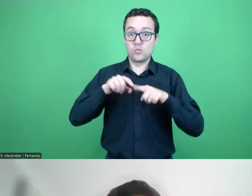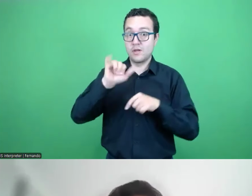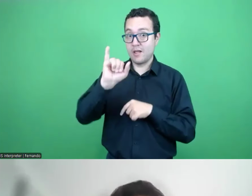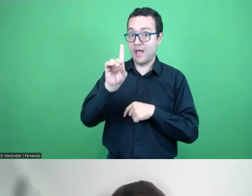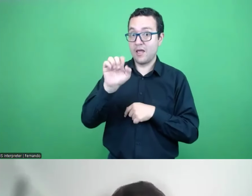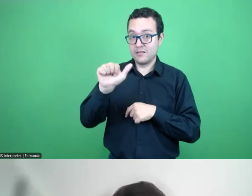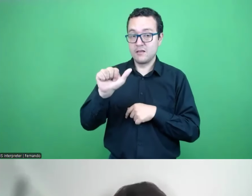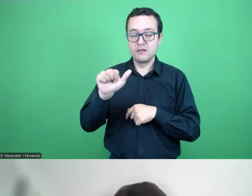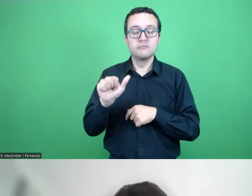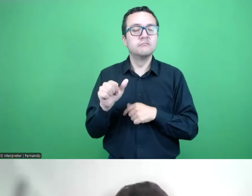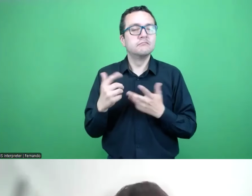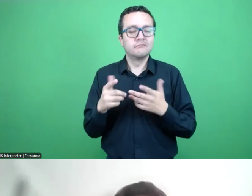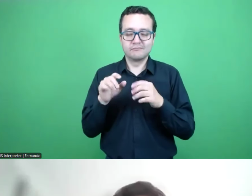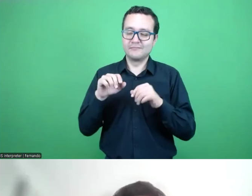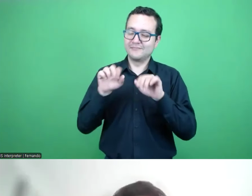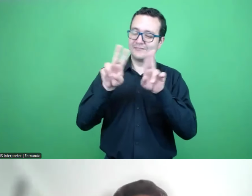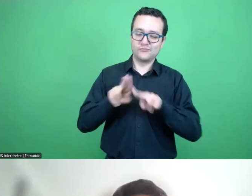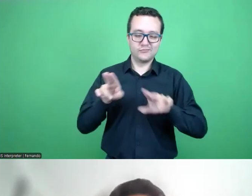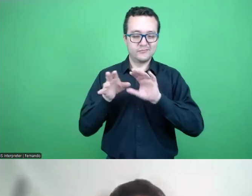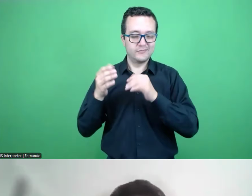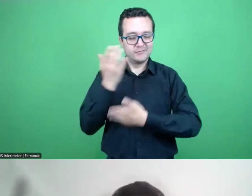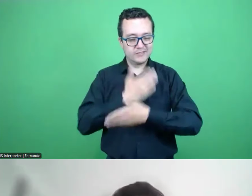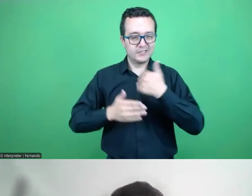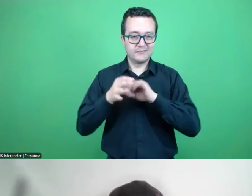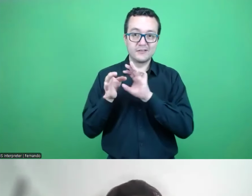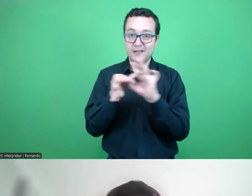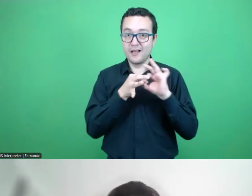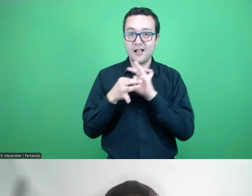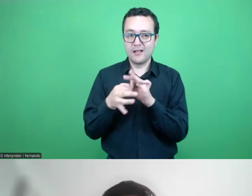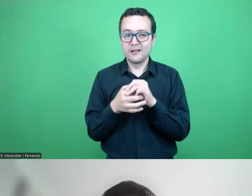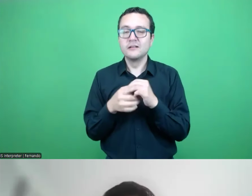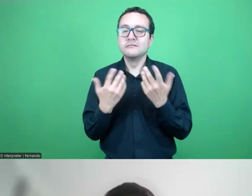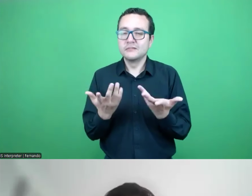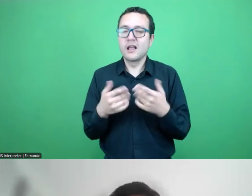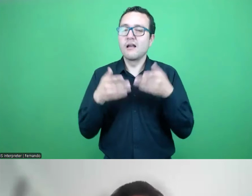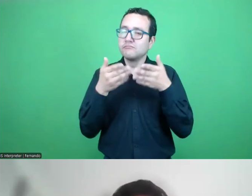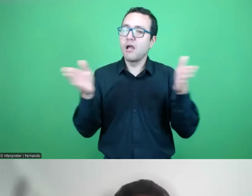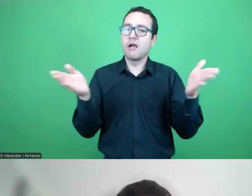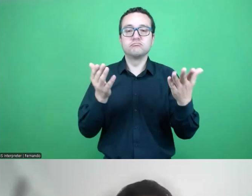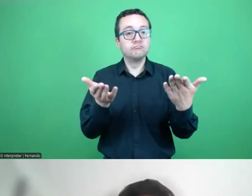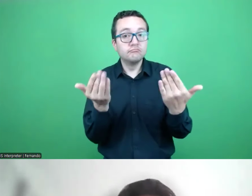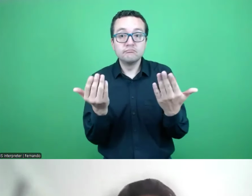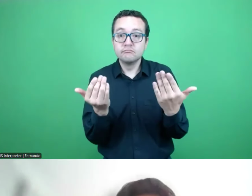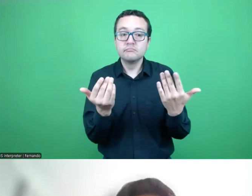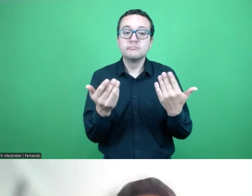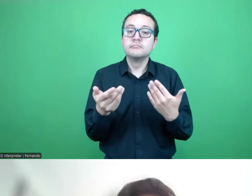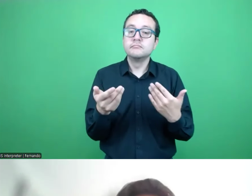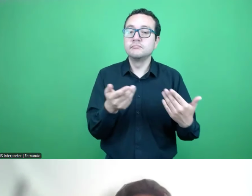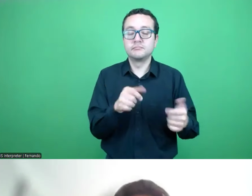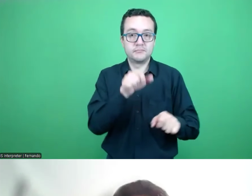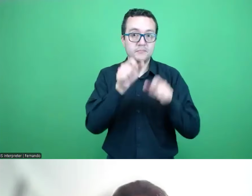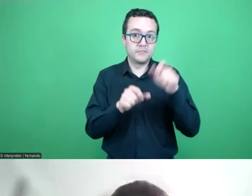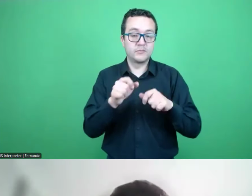had a call for nominations that was open for a month, and we closed that call for